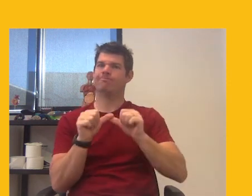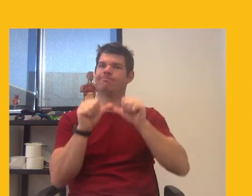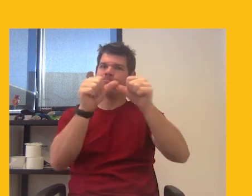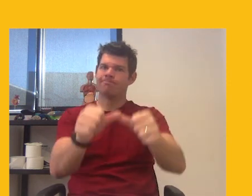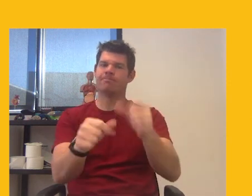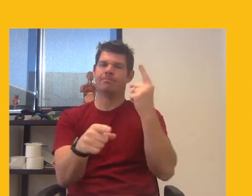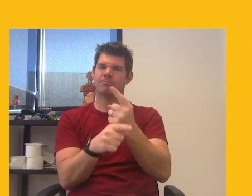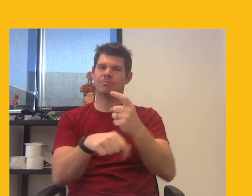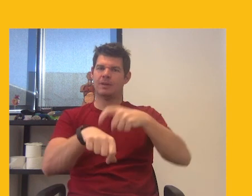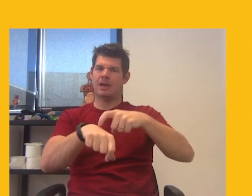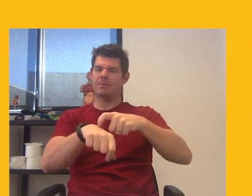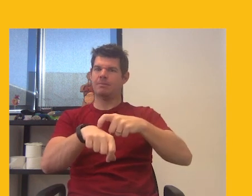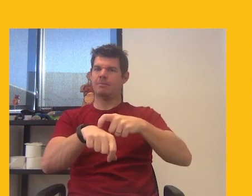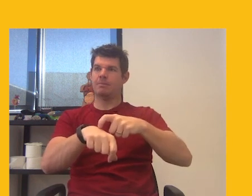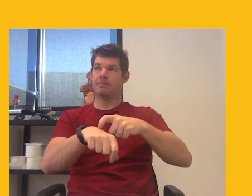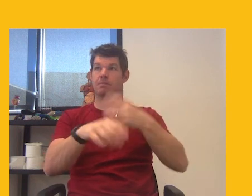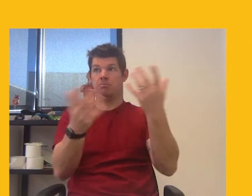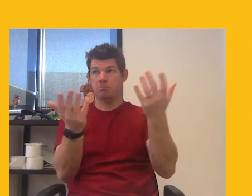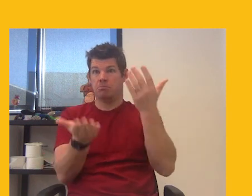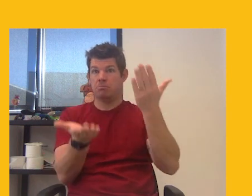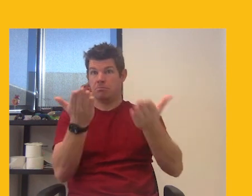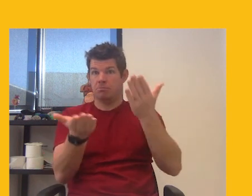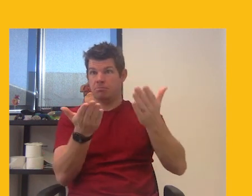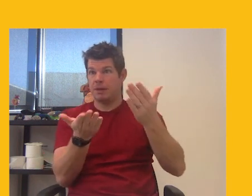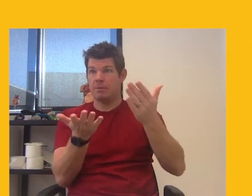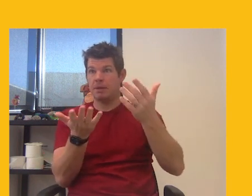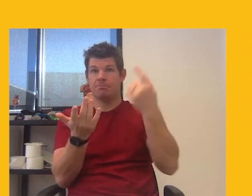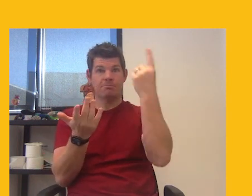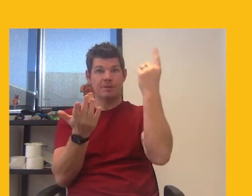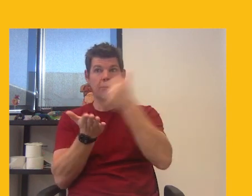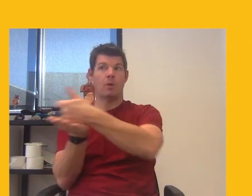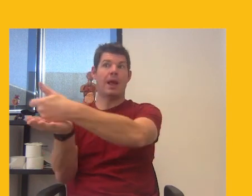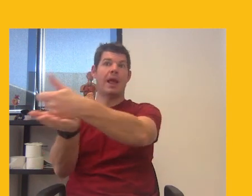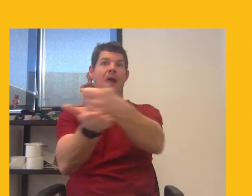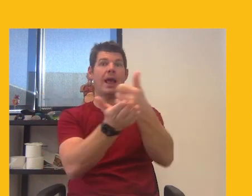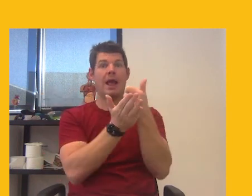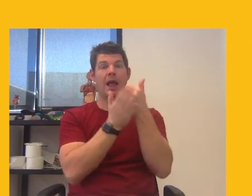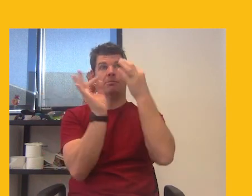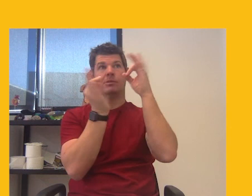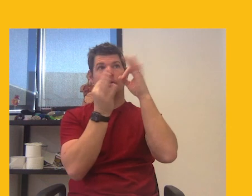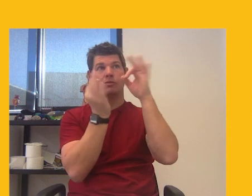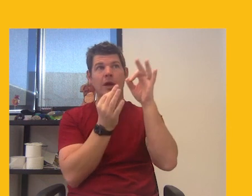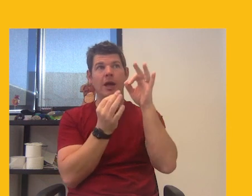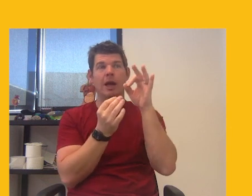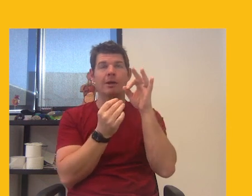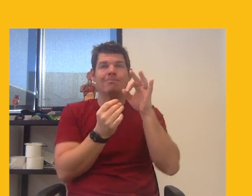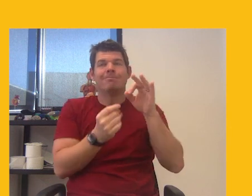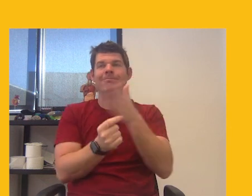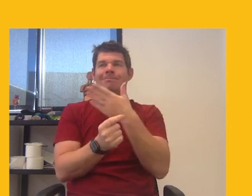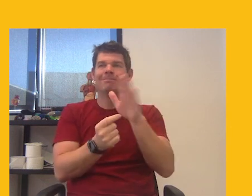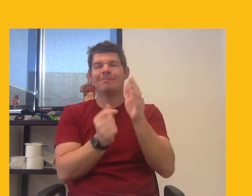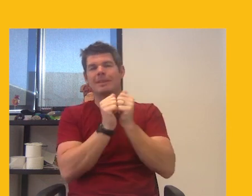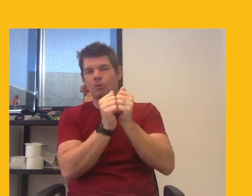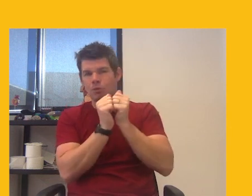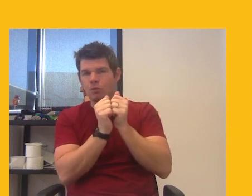helps people because it takes their mind off of it. So maybe it's a tune they can hum. Maybe it's a timer that tells them long enough. So there's a